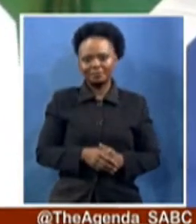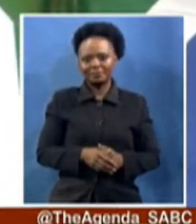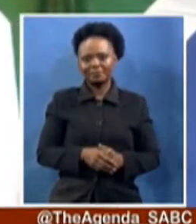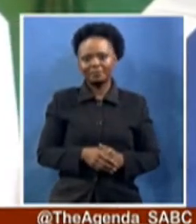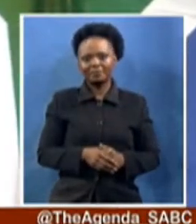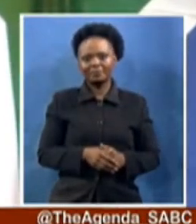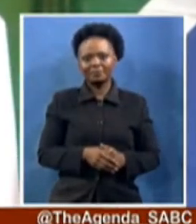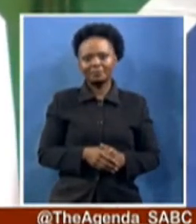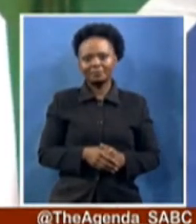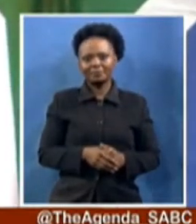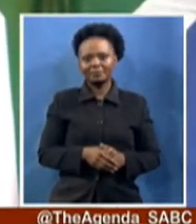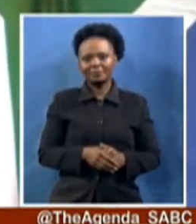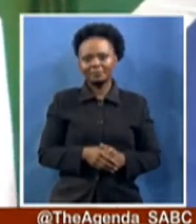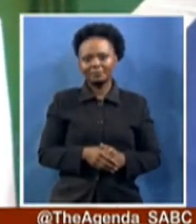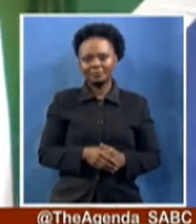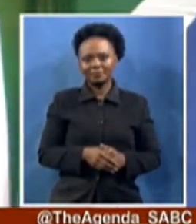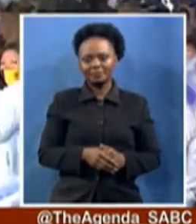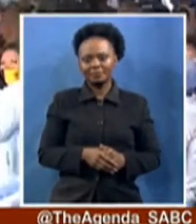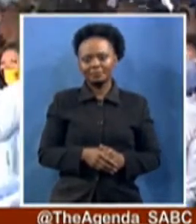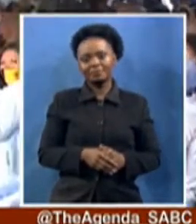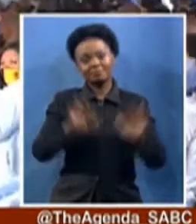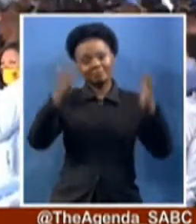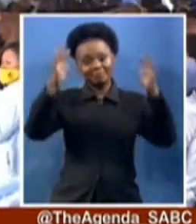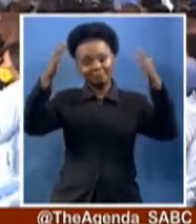to the sunrise of Botshabelo?